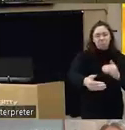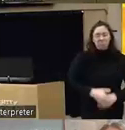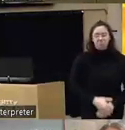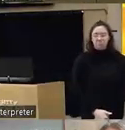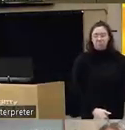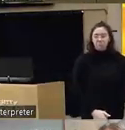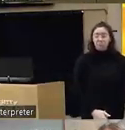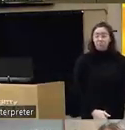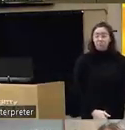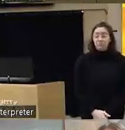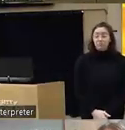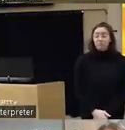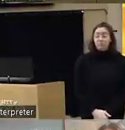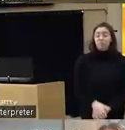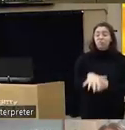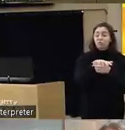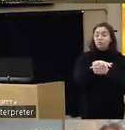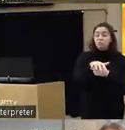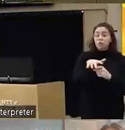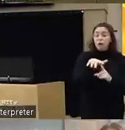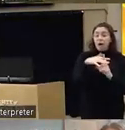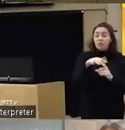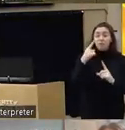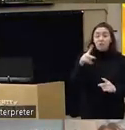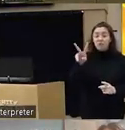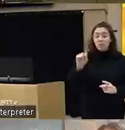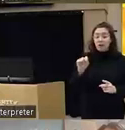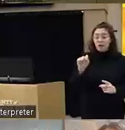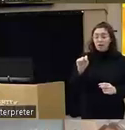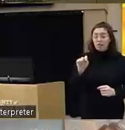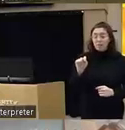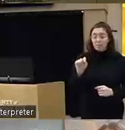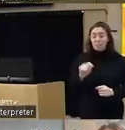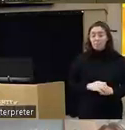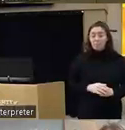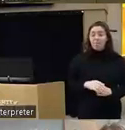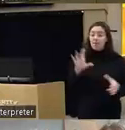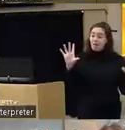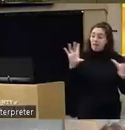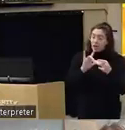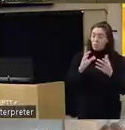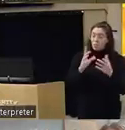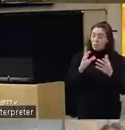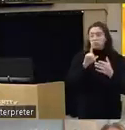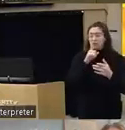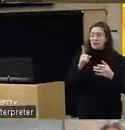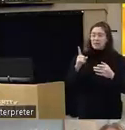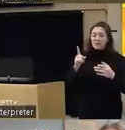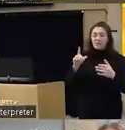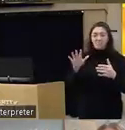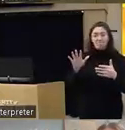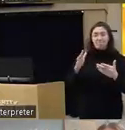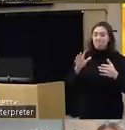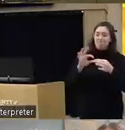regional context of Vermont, although I can say that it seems to connect with a national context as well.